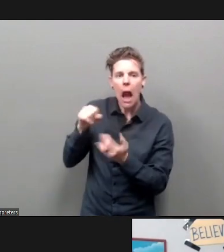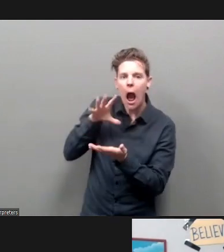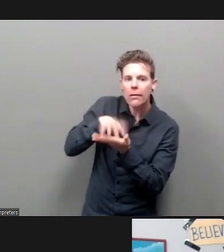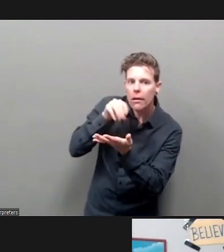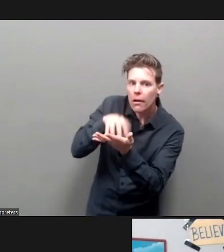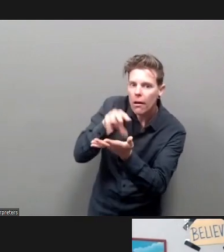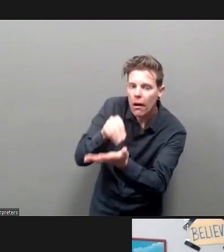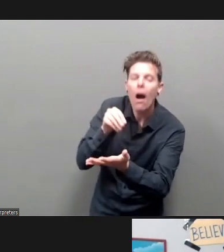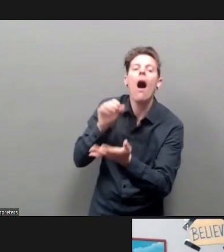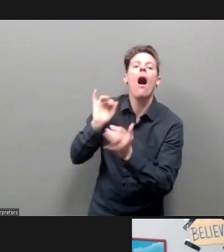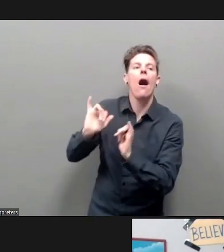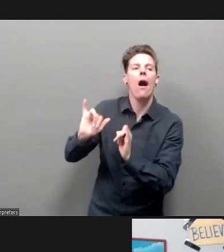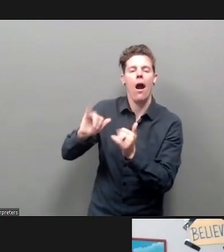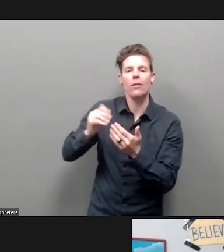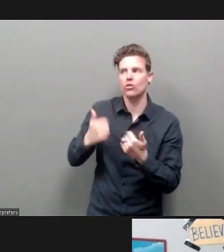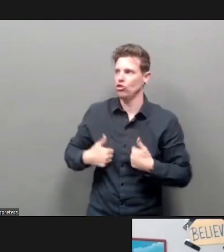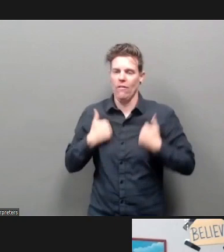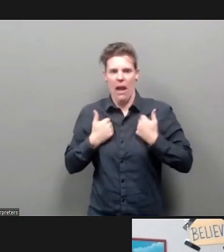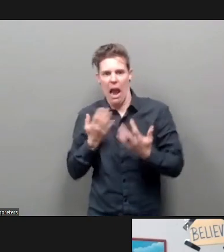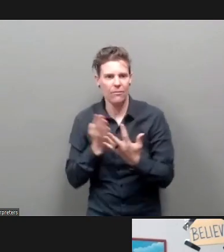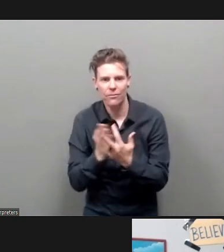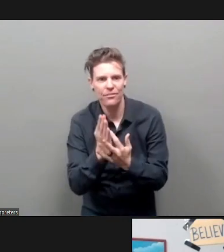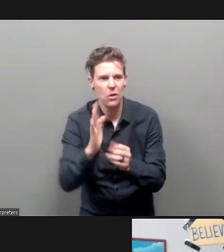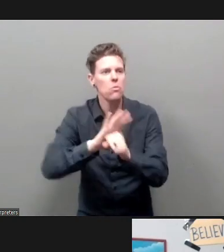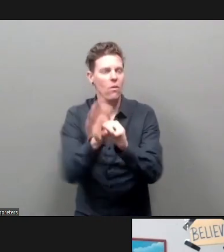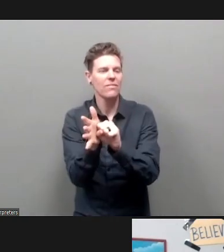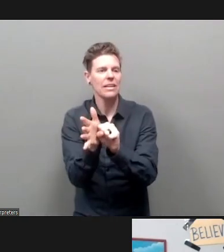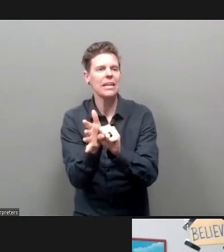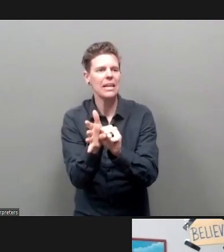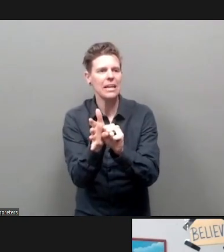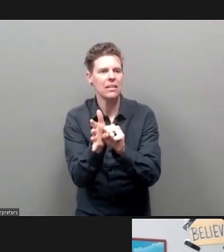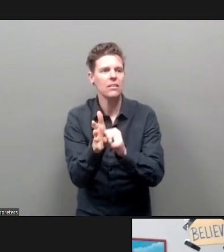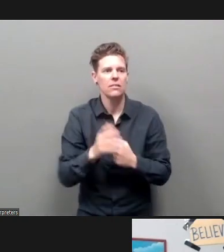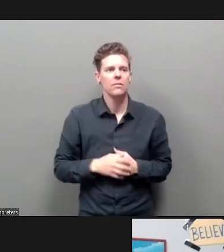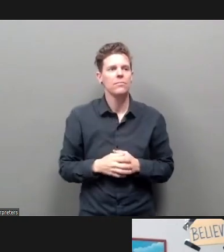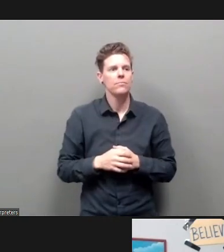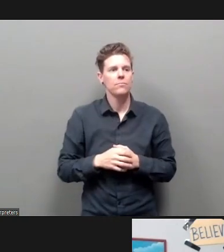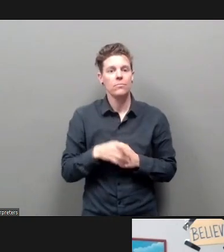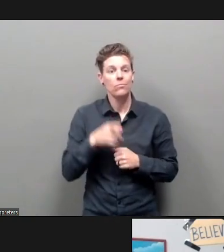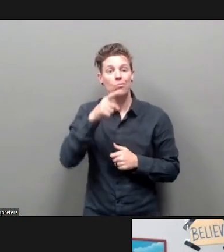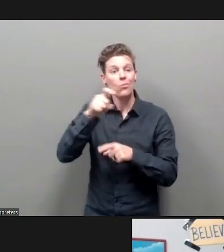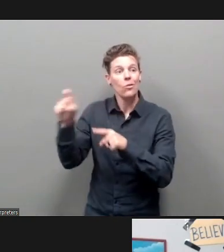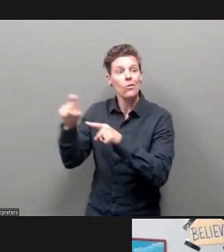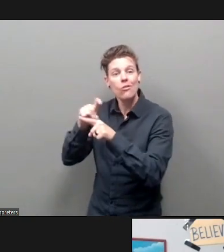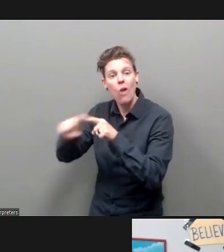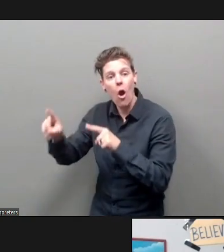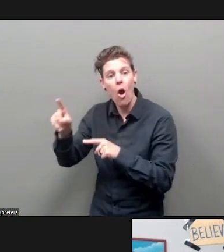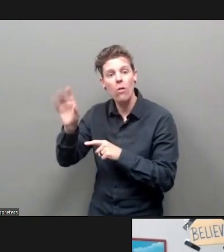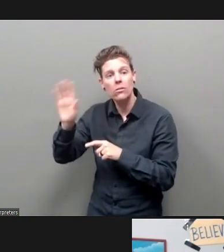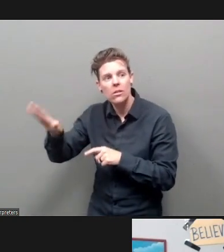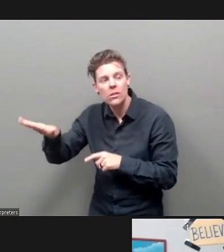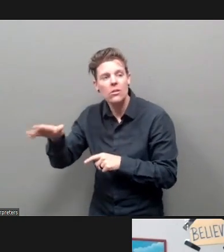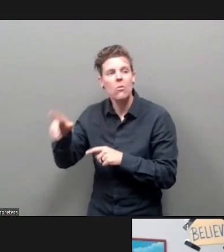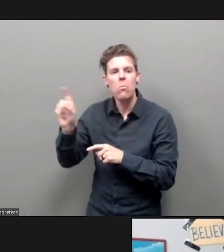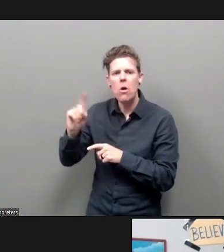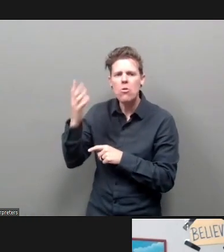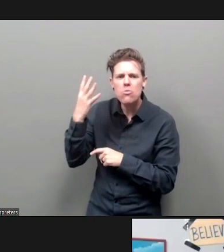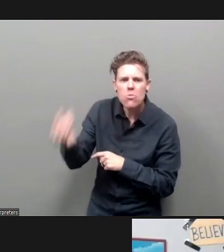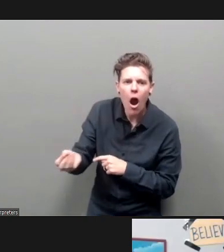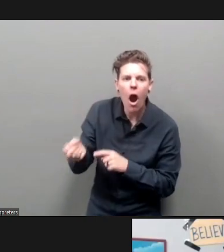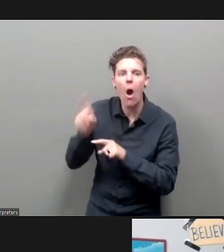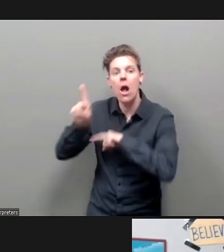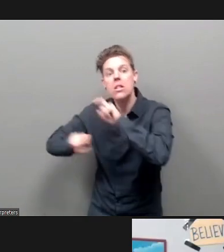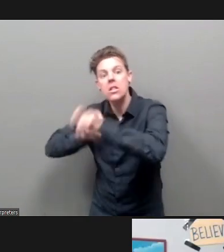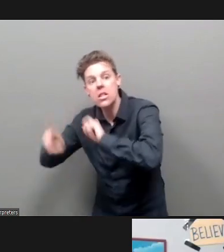think about calling someone up and going through the list of everywhere they've been and then getting all the contact information and typing that in and